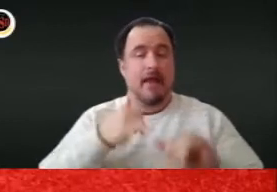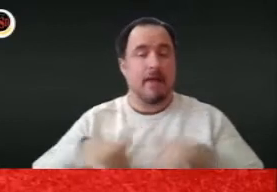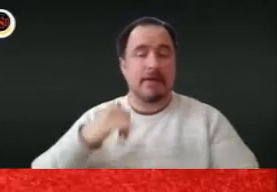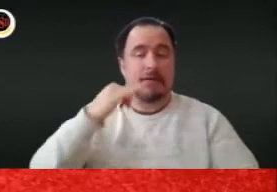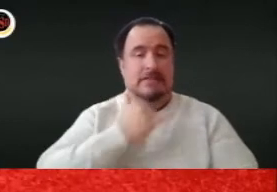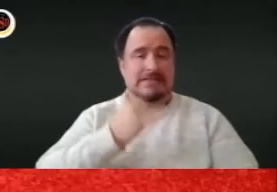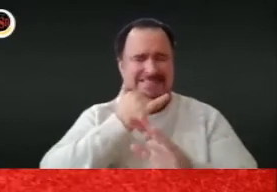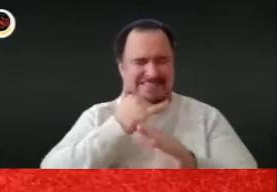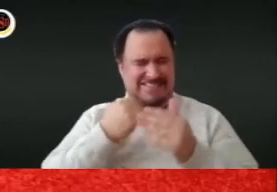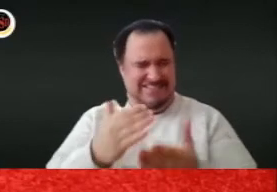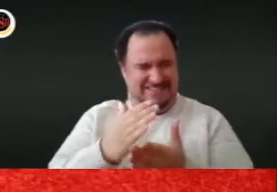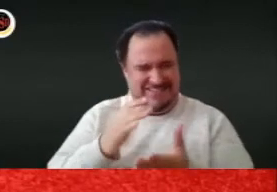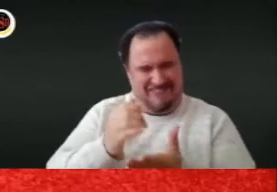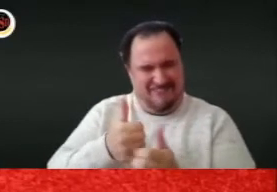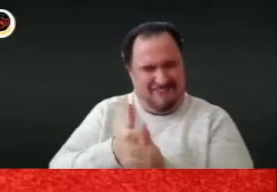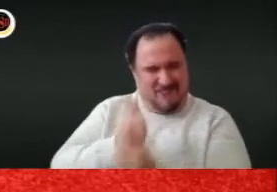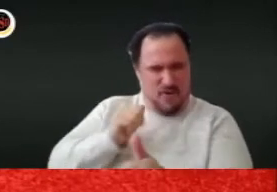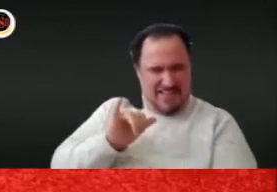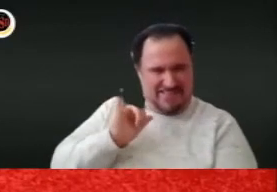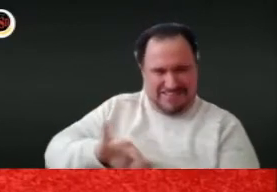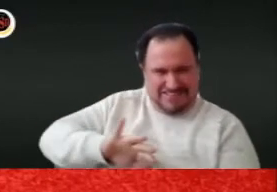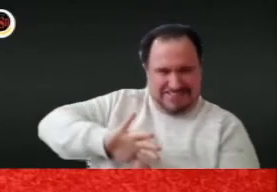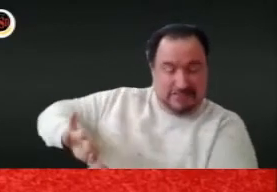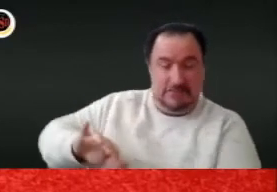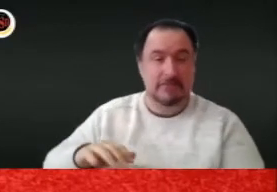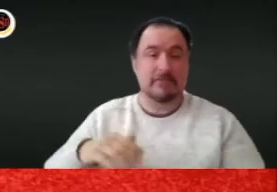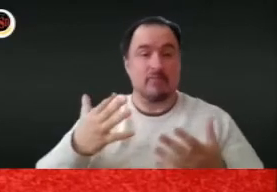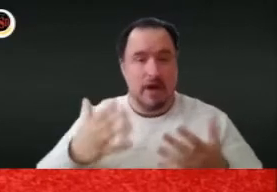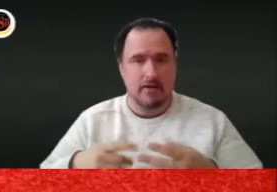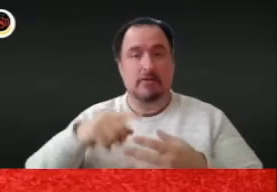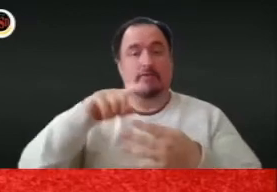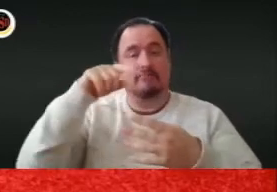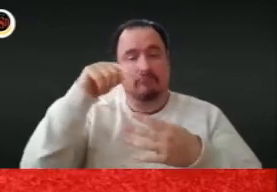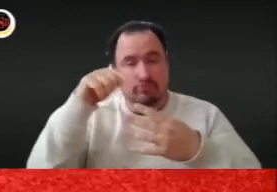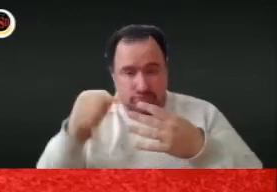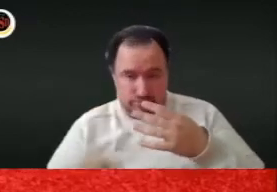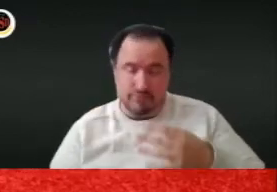So here are some common mistakes that I want you to avoid.